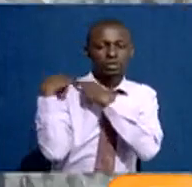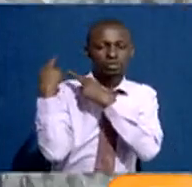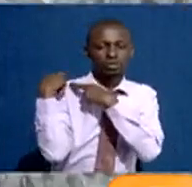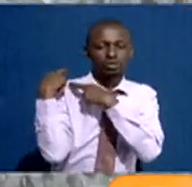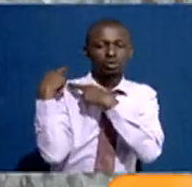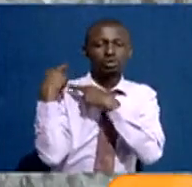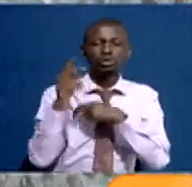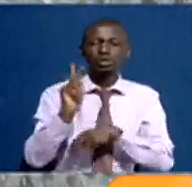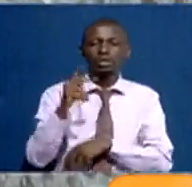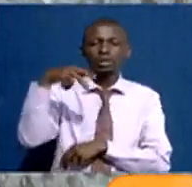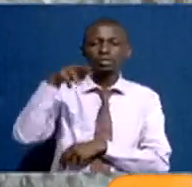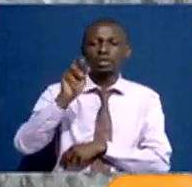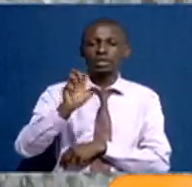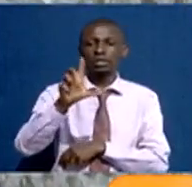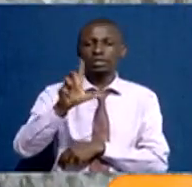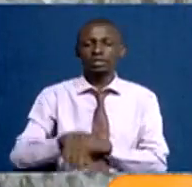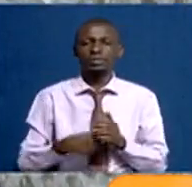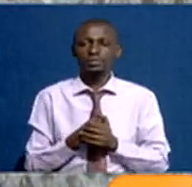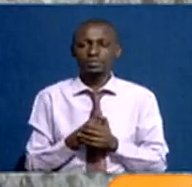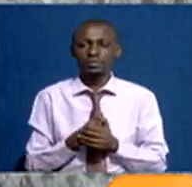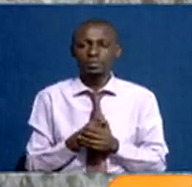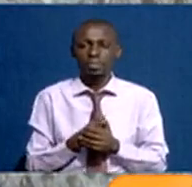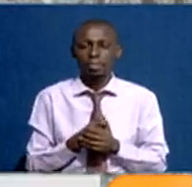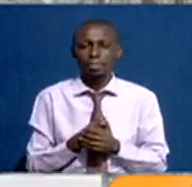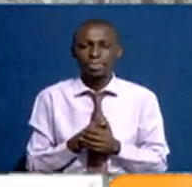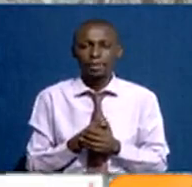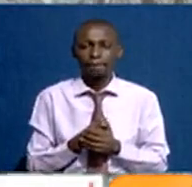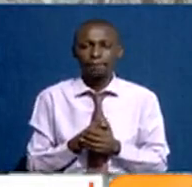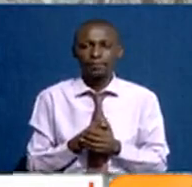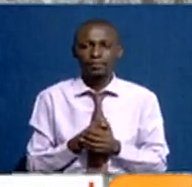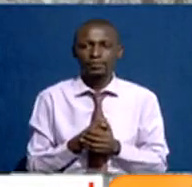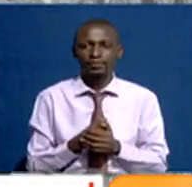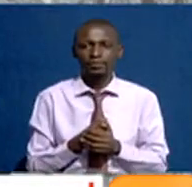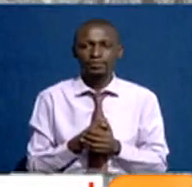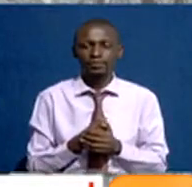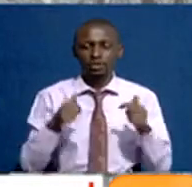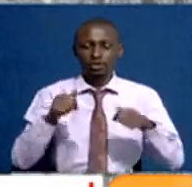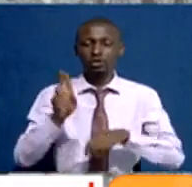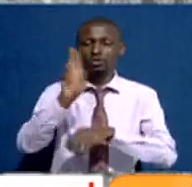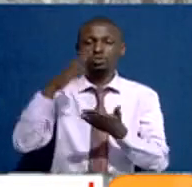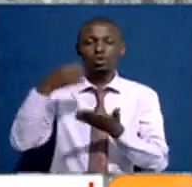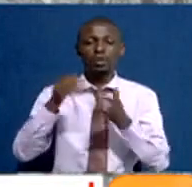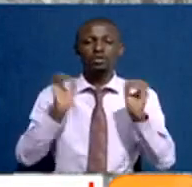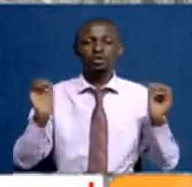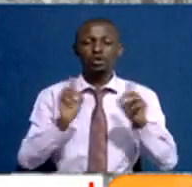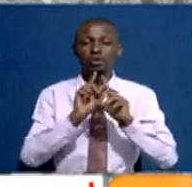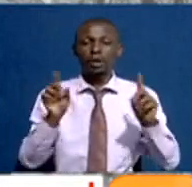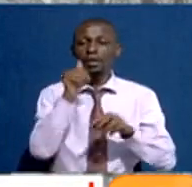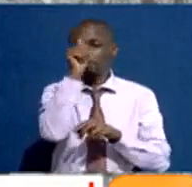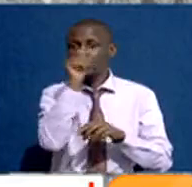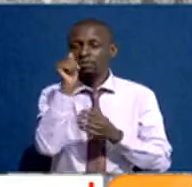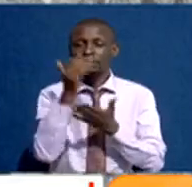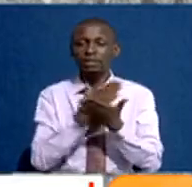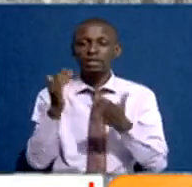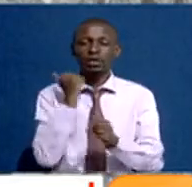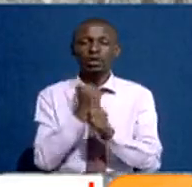facility. The conversations we have with government today is not to use more of our money, but to partner with private sector.